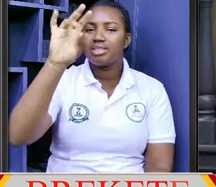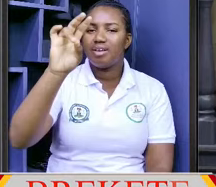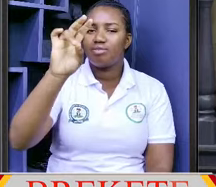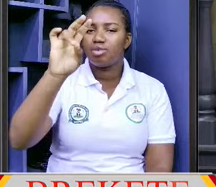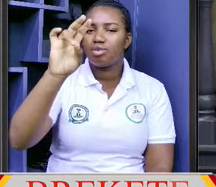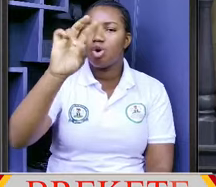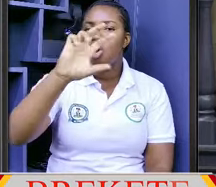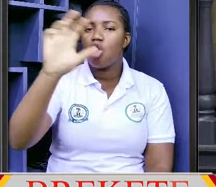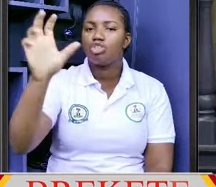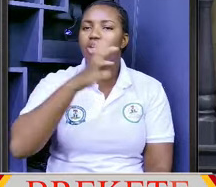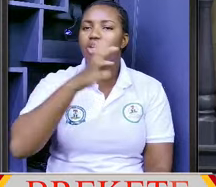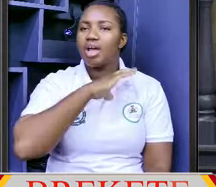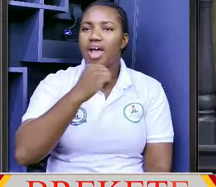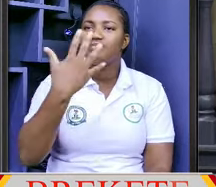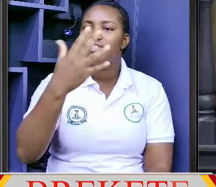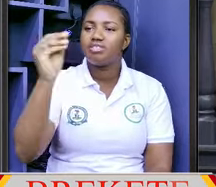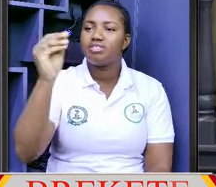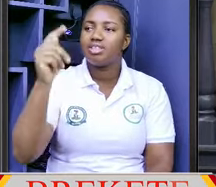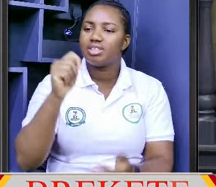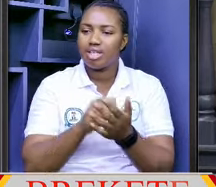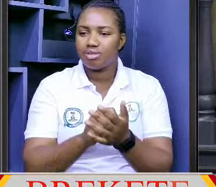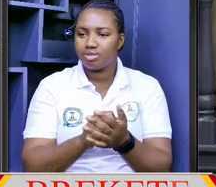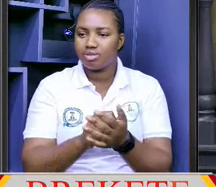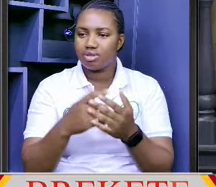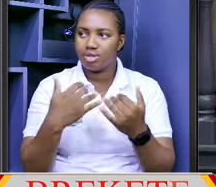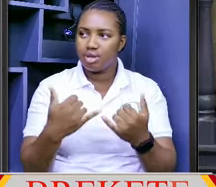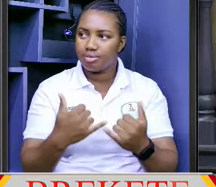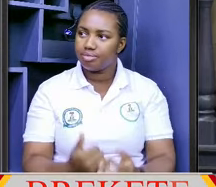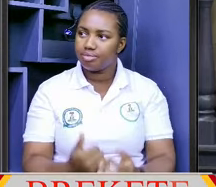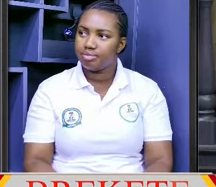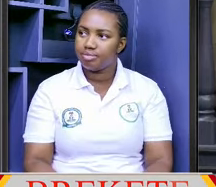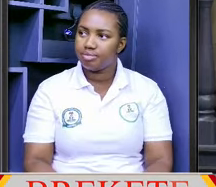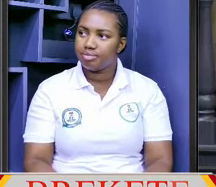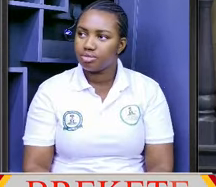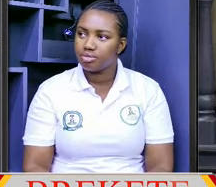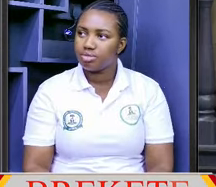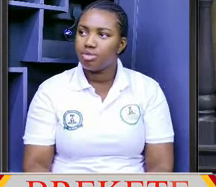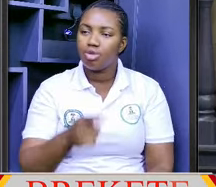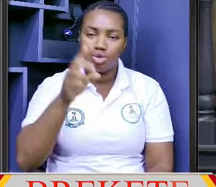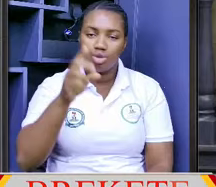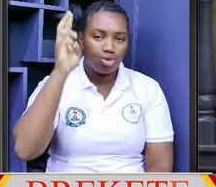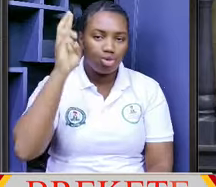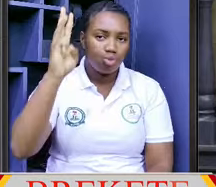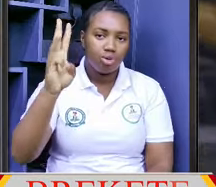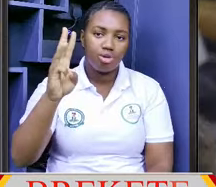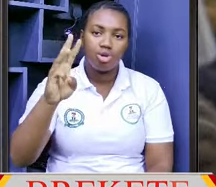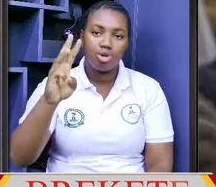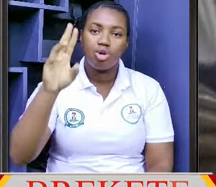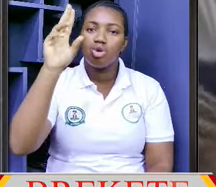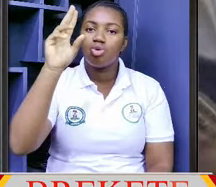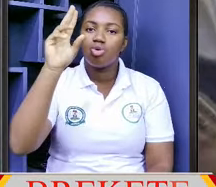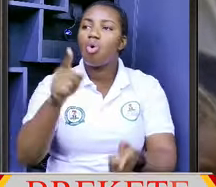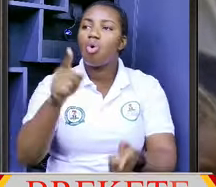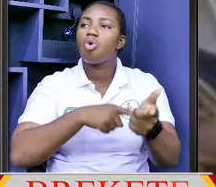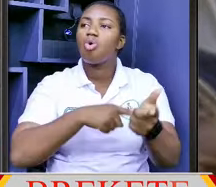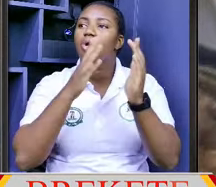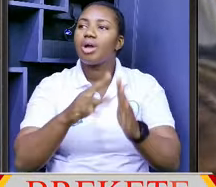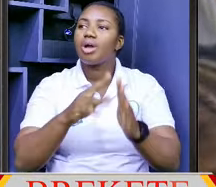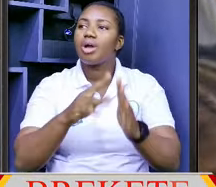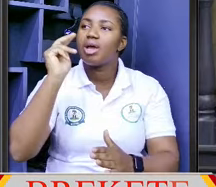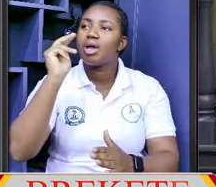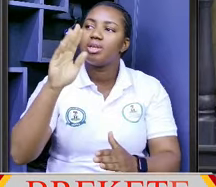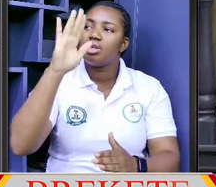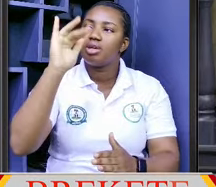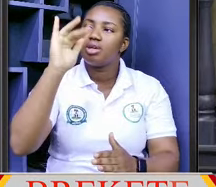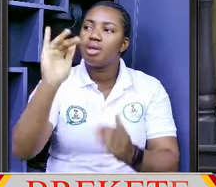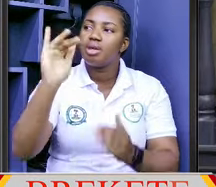750,000 naira now. Madam, yes, sir. You will no longer need them by the grace of amen. God. Thank you, sir.